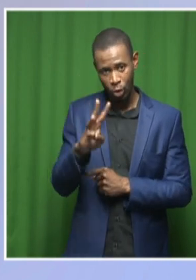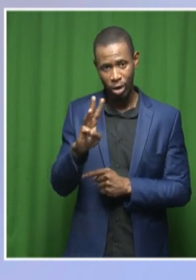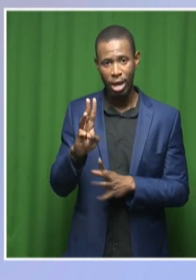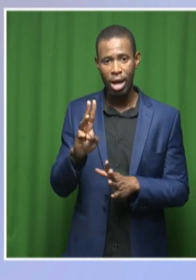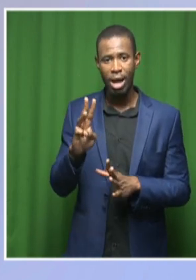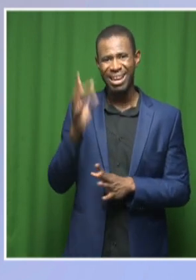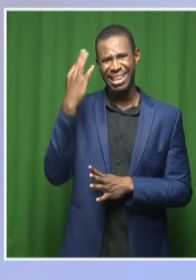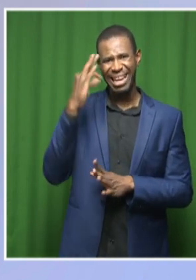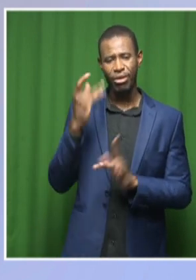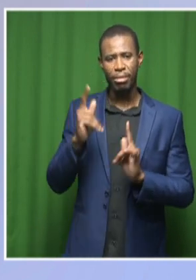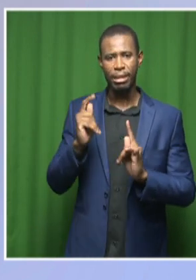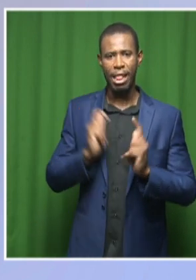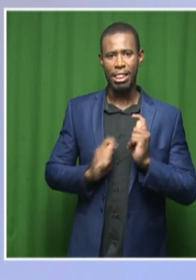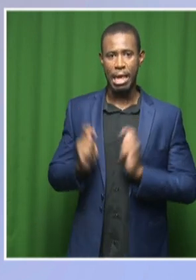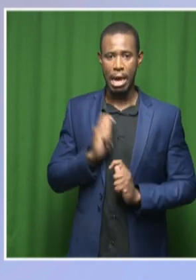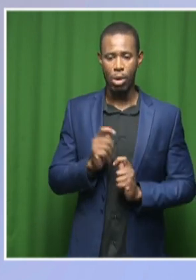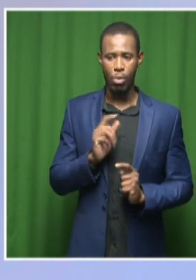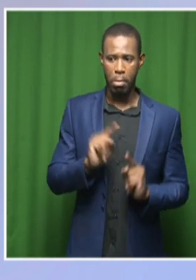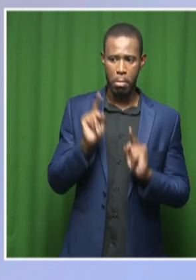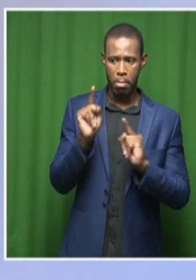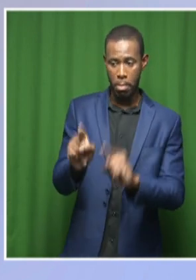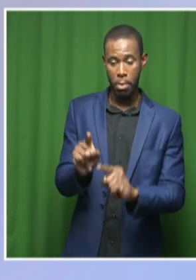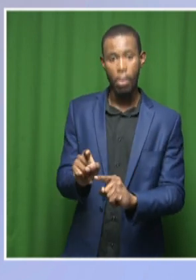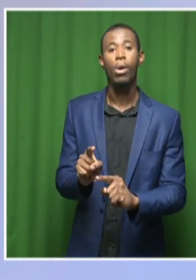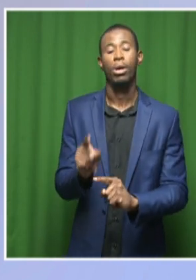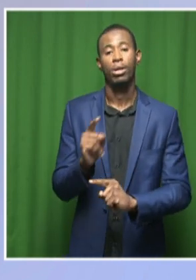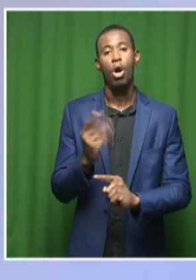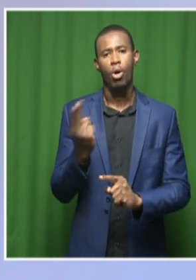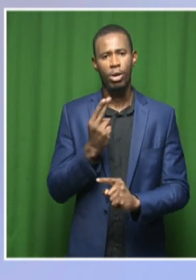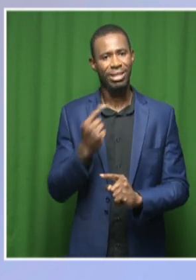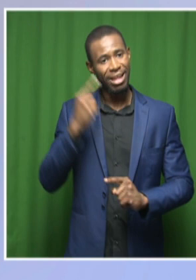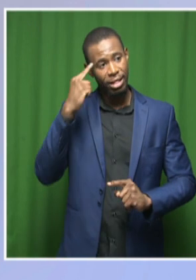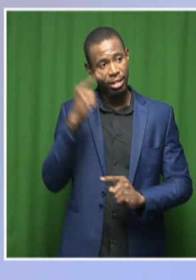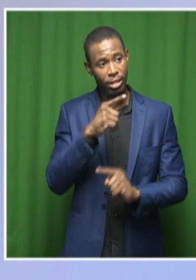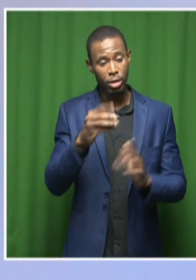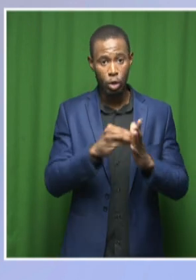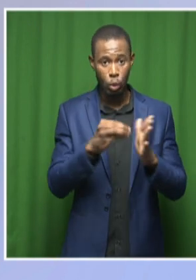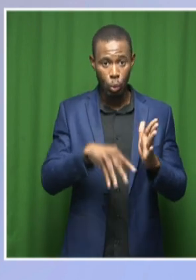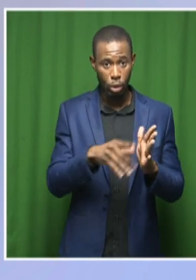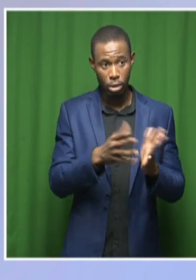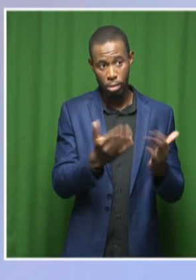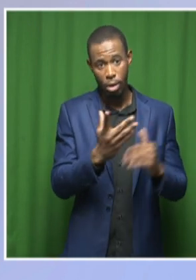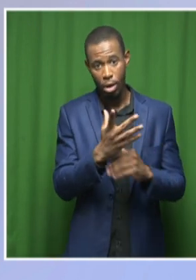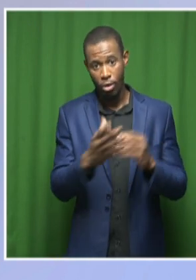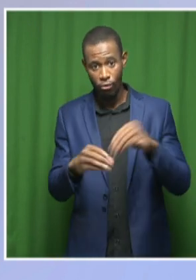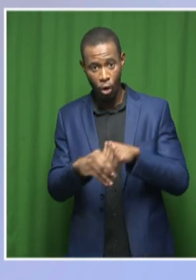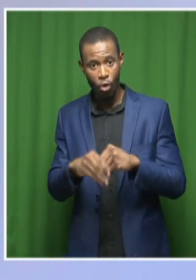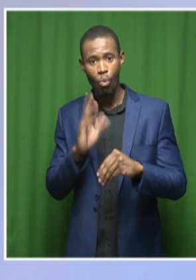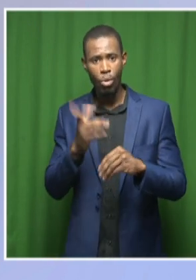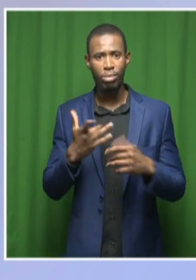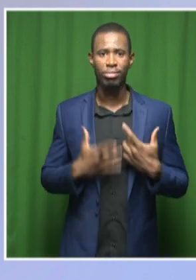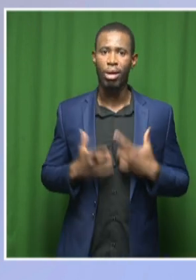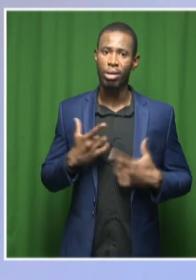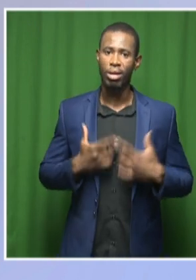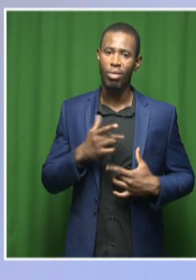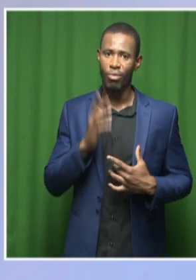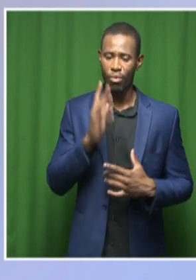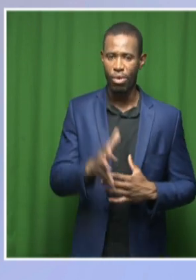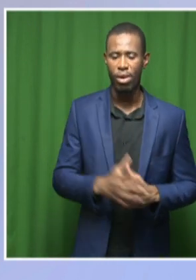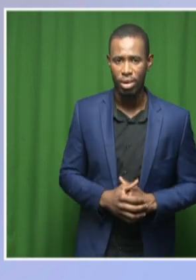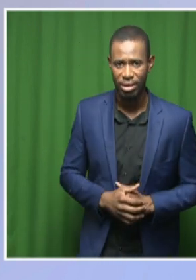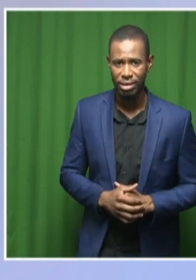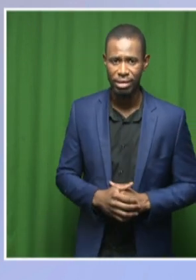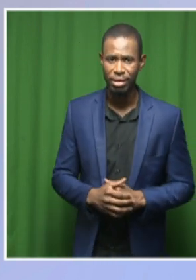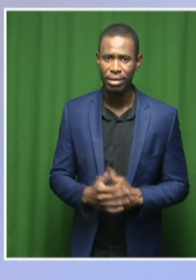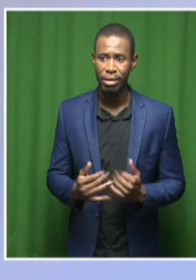us. And you know, I think the students themselves are really going to find this course quite, you know, quite exciting. I mean, 5